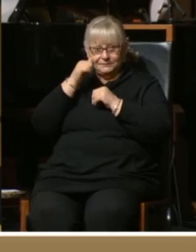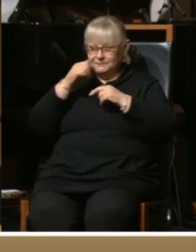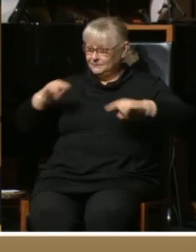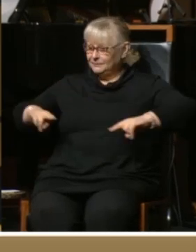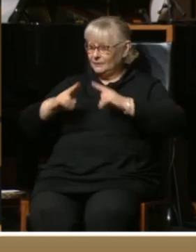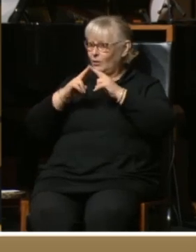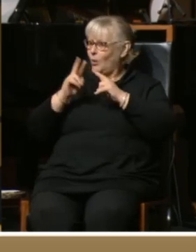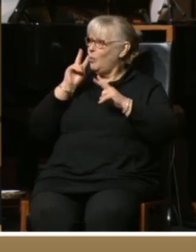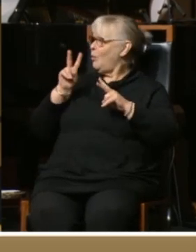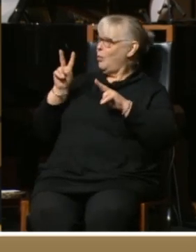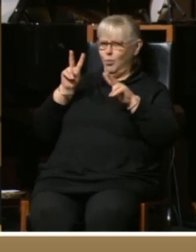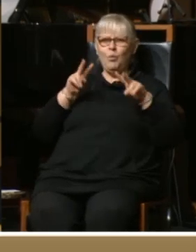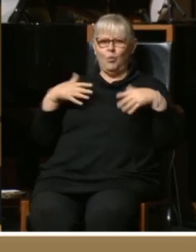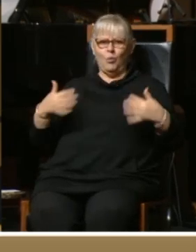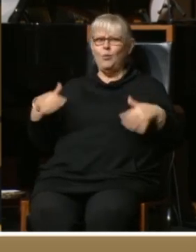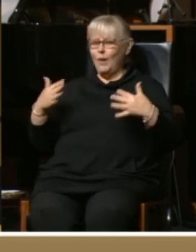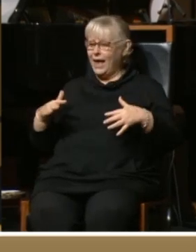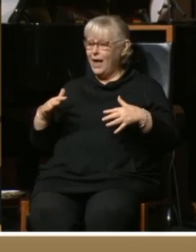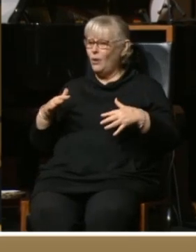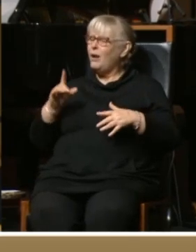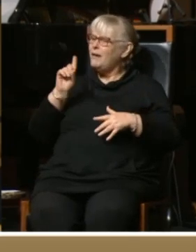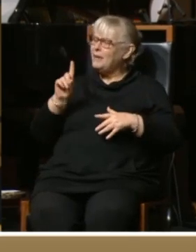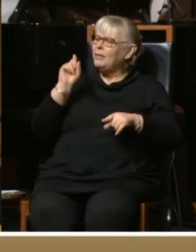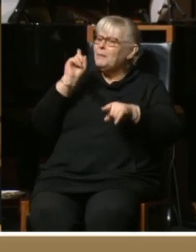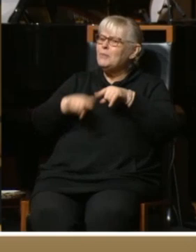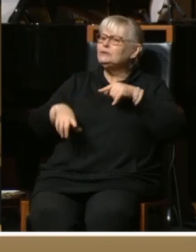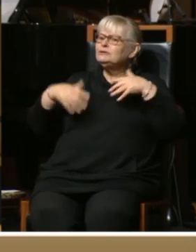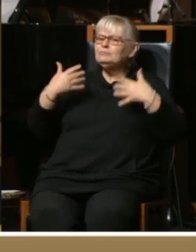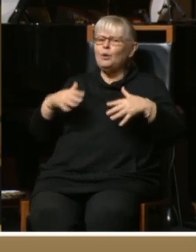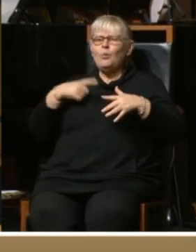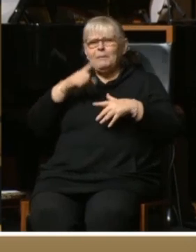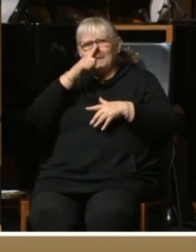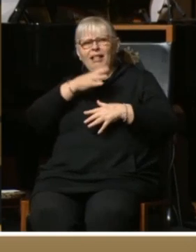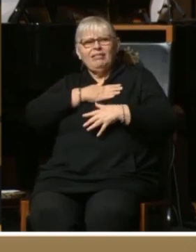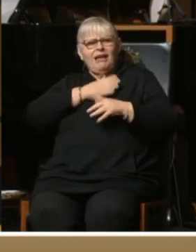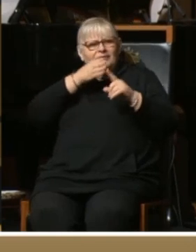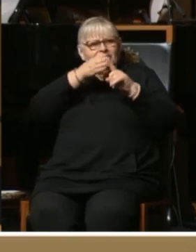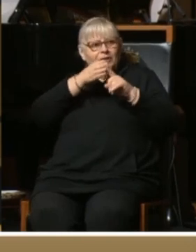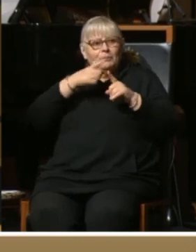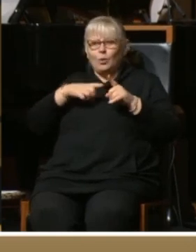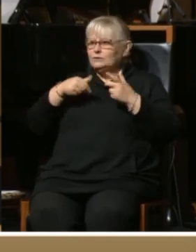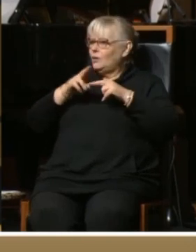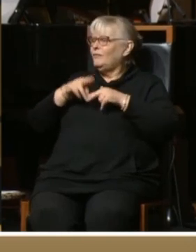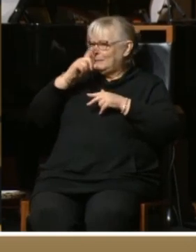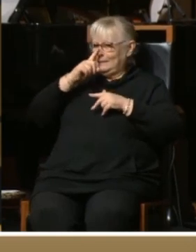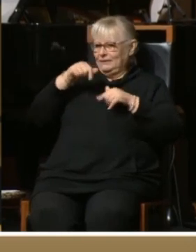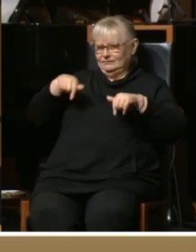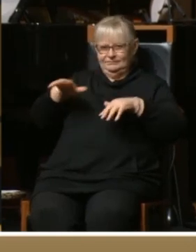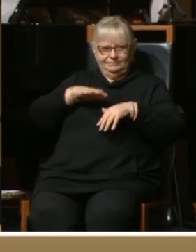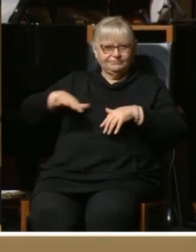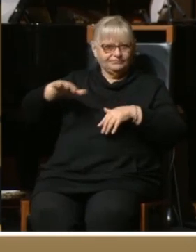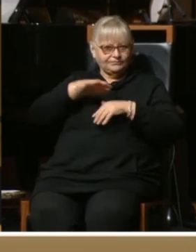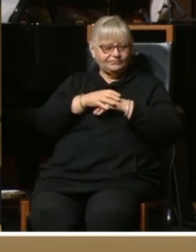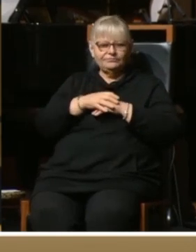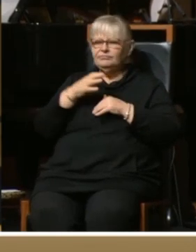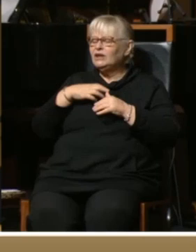is impressive, I believe what makes this the most loved building in Australia is because of its people. So I do want to